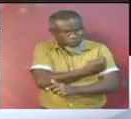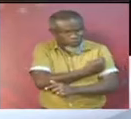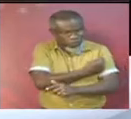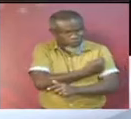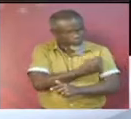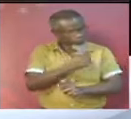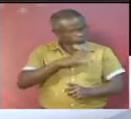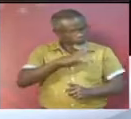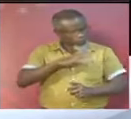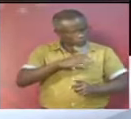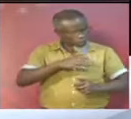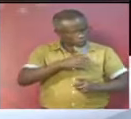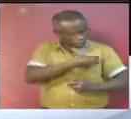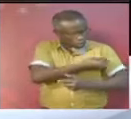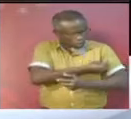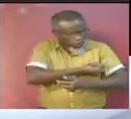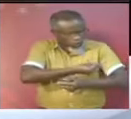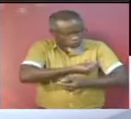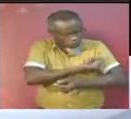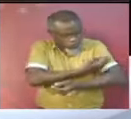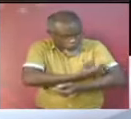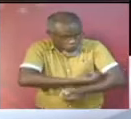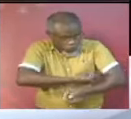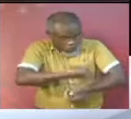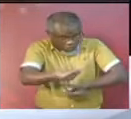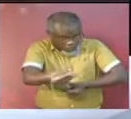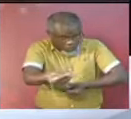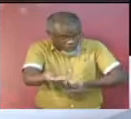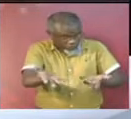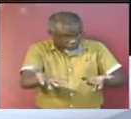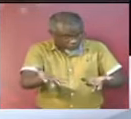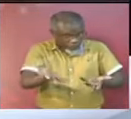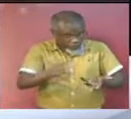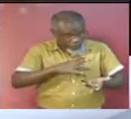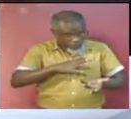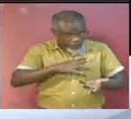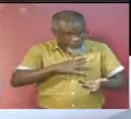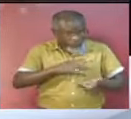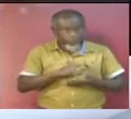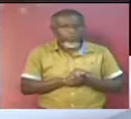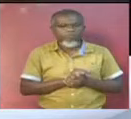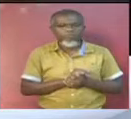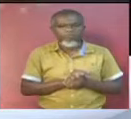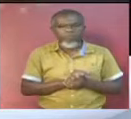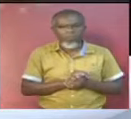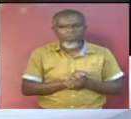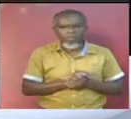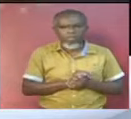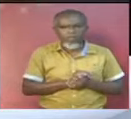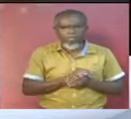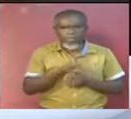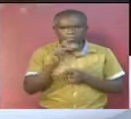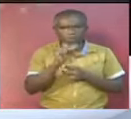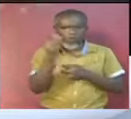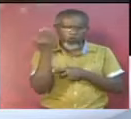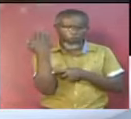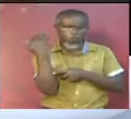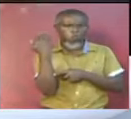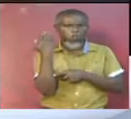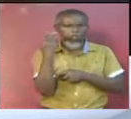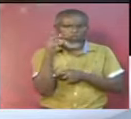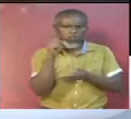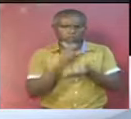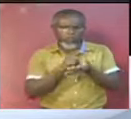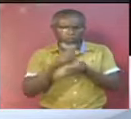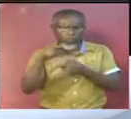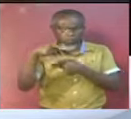second question, Dr. John Paul on Monday warned of the potential increase in cases of